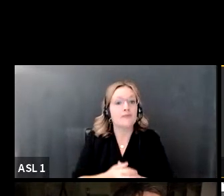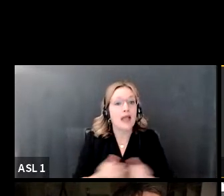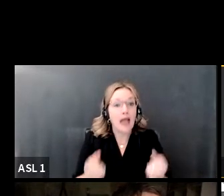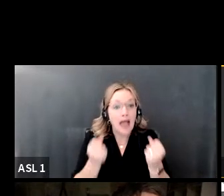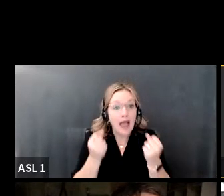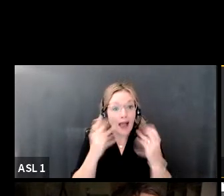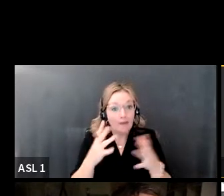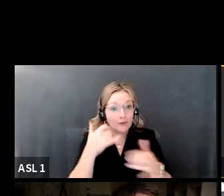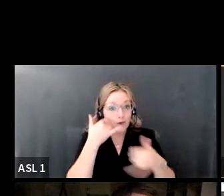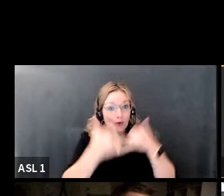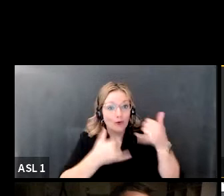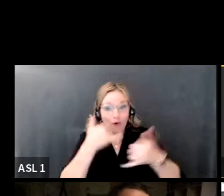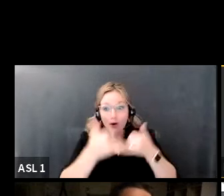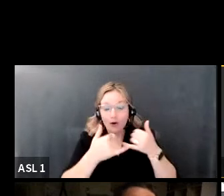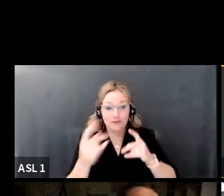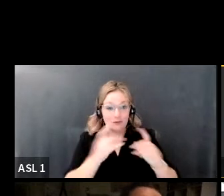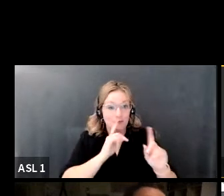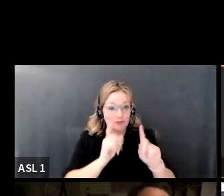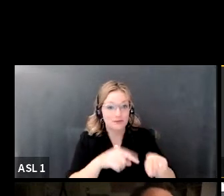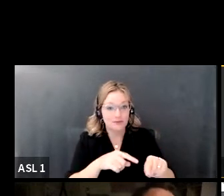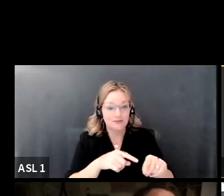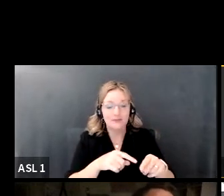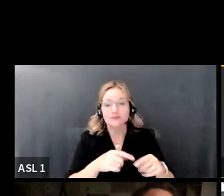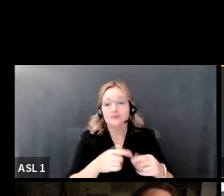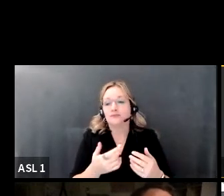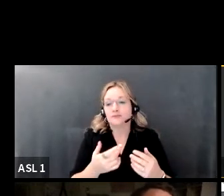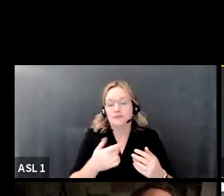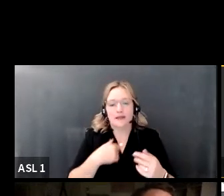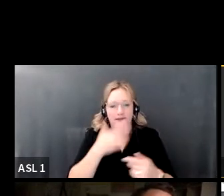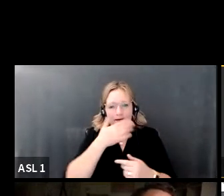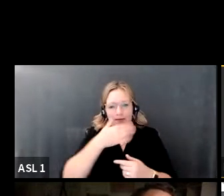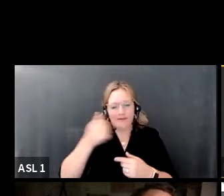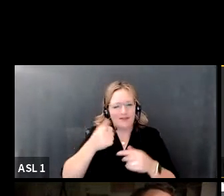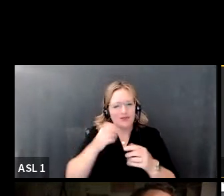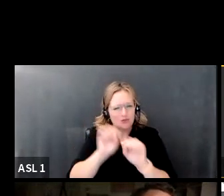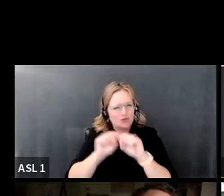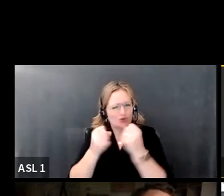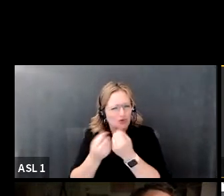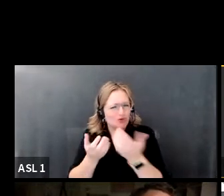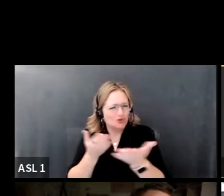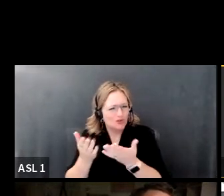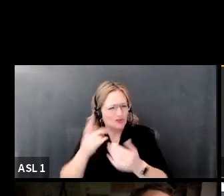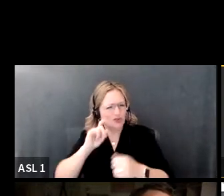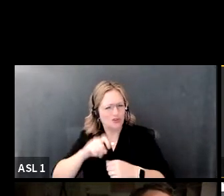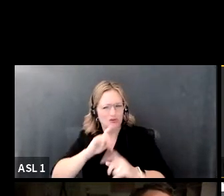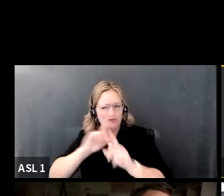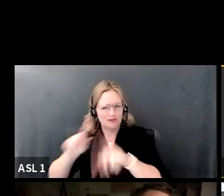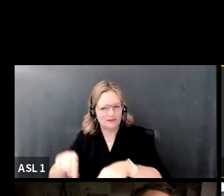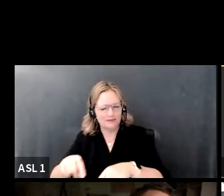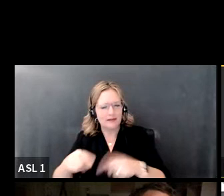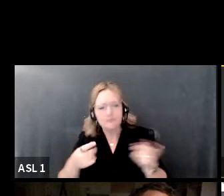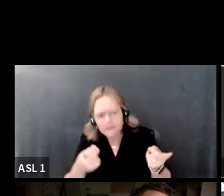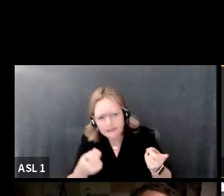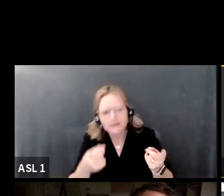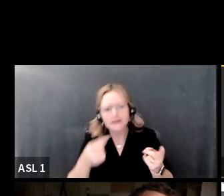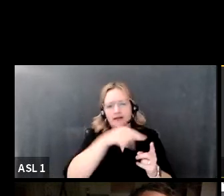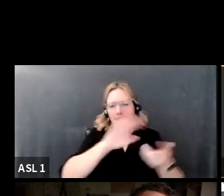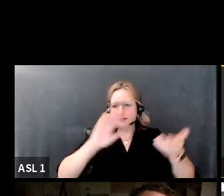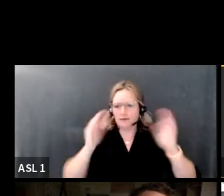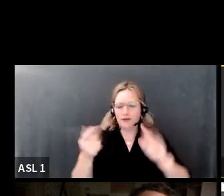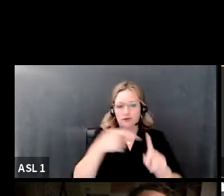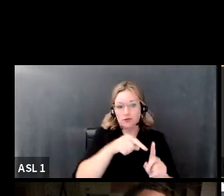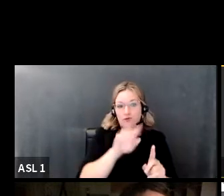respond to that would be better served by social services police reports of any kind and less than half about